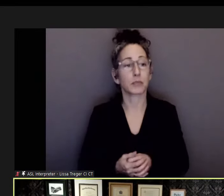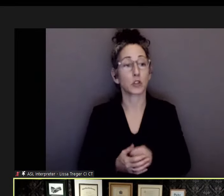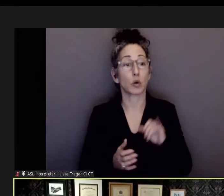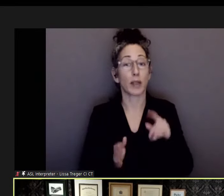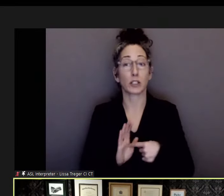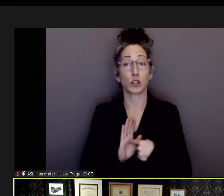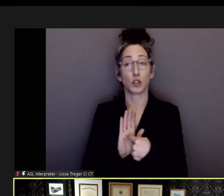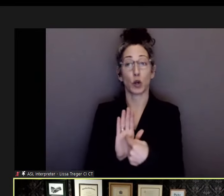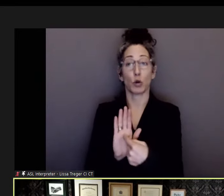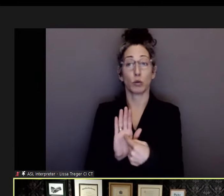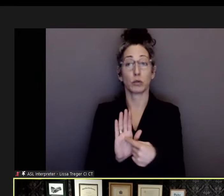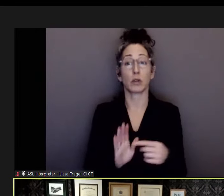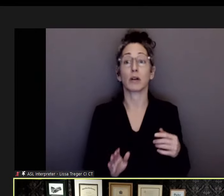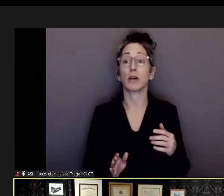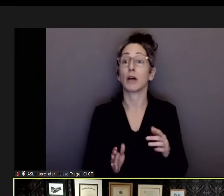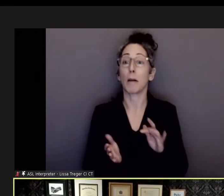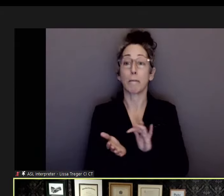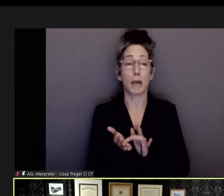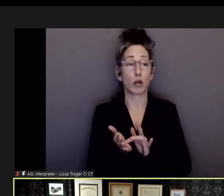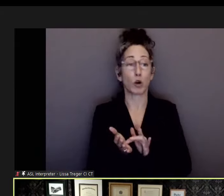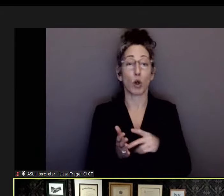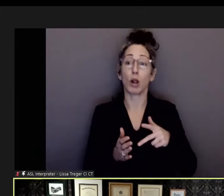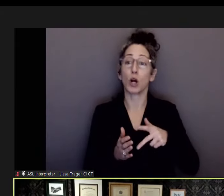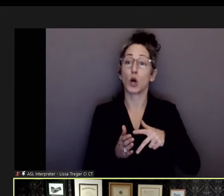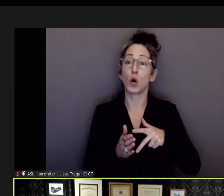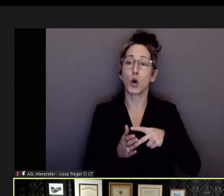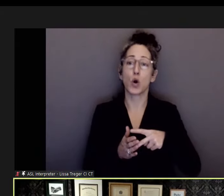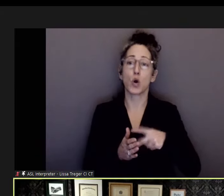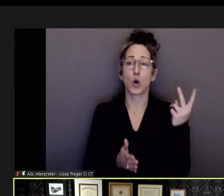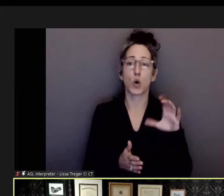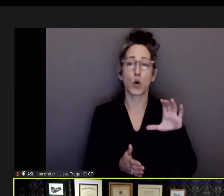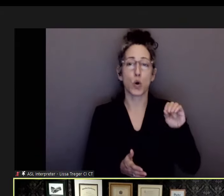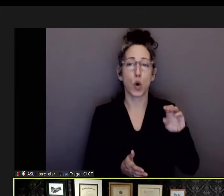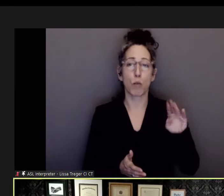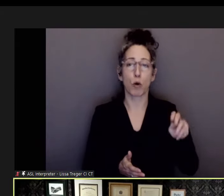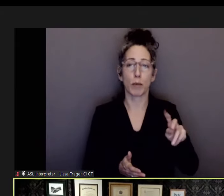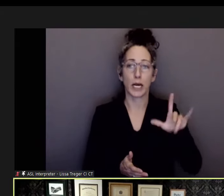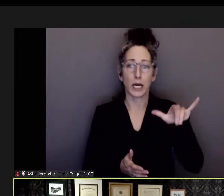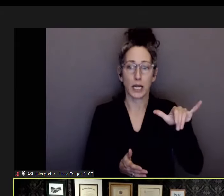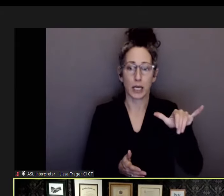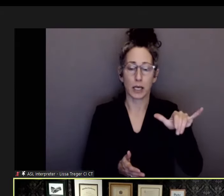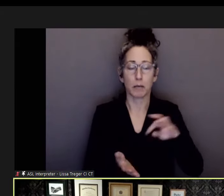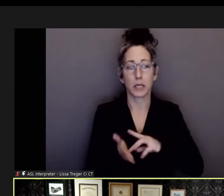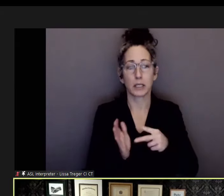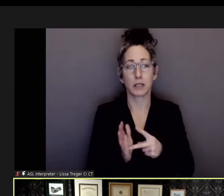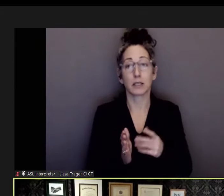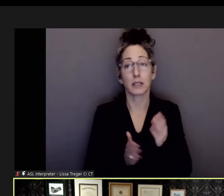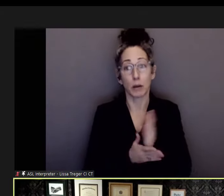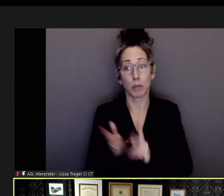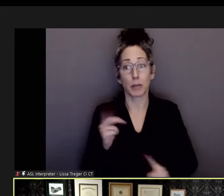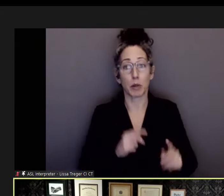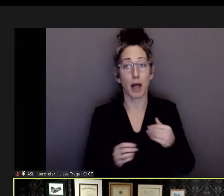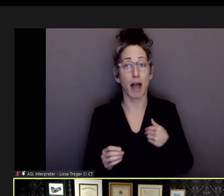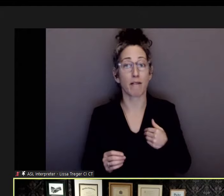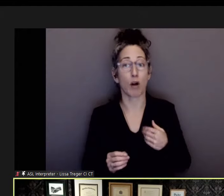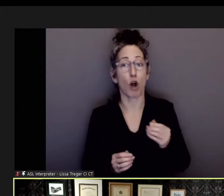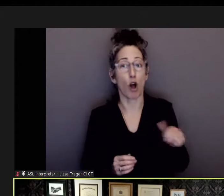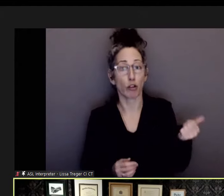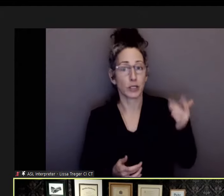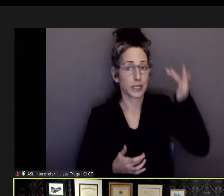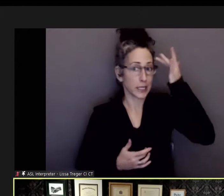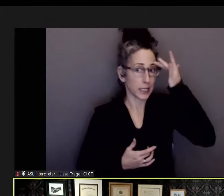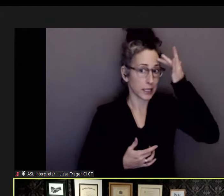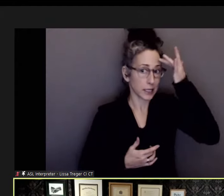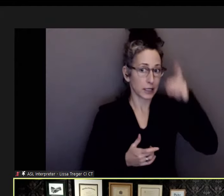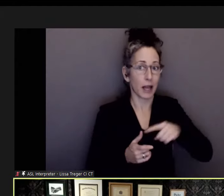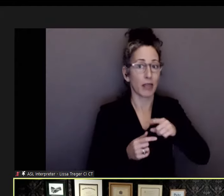medical comorbidities, diseases that we know make people more susceptible to COVID-19 disease, were represented